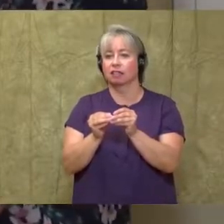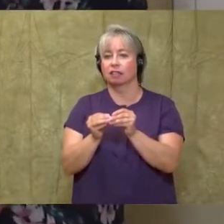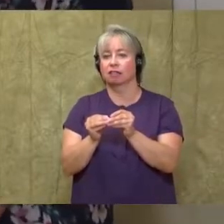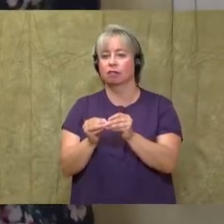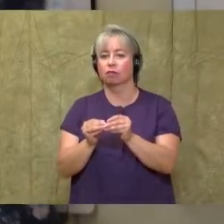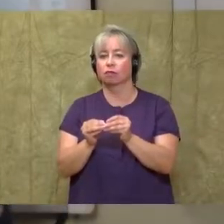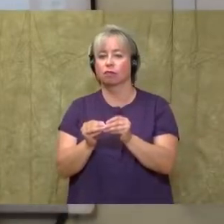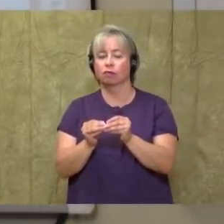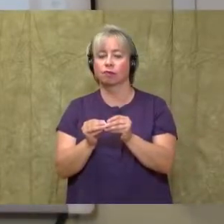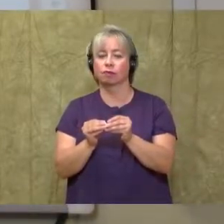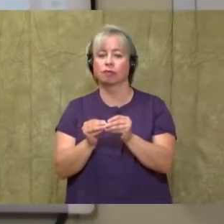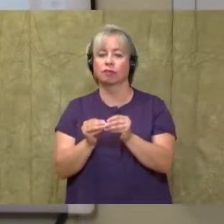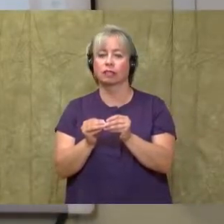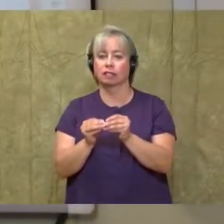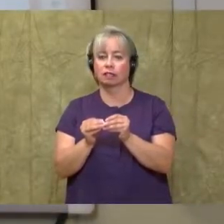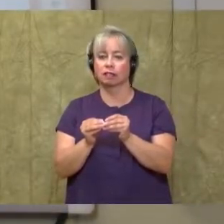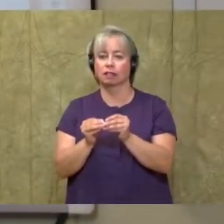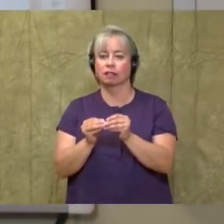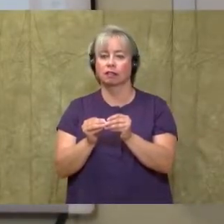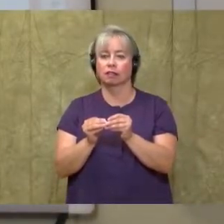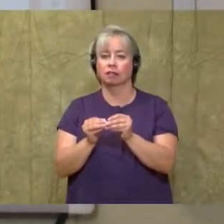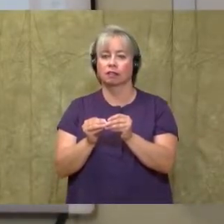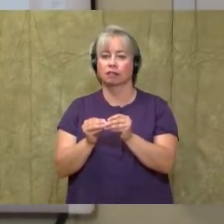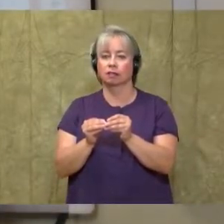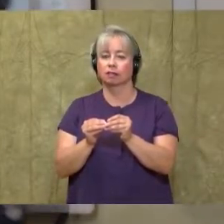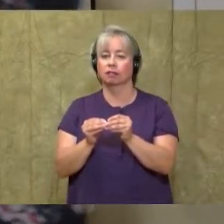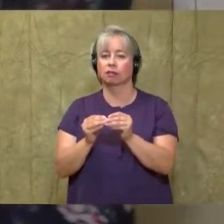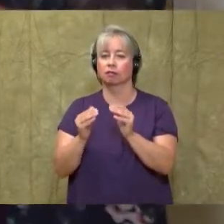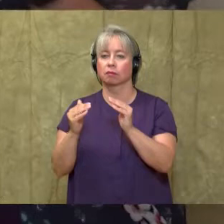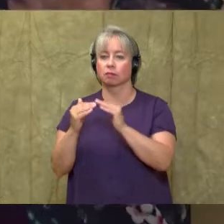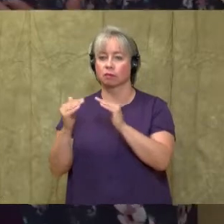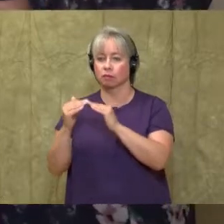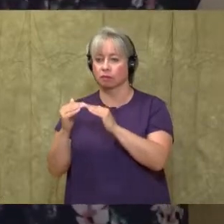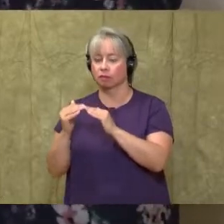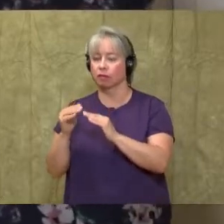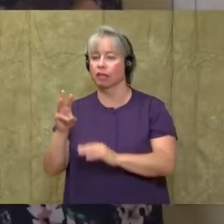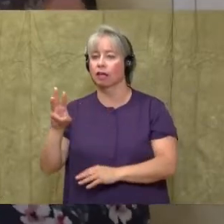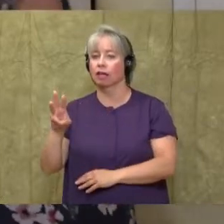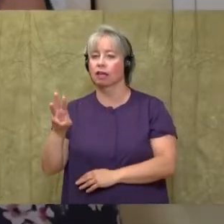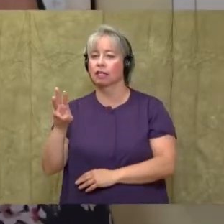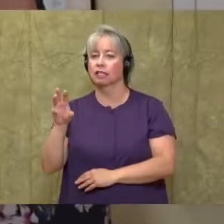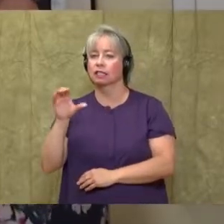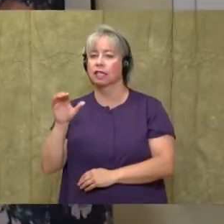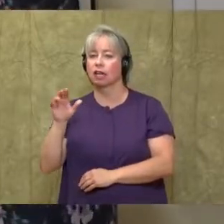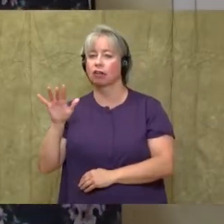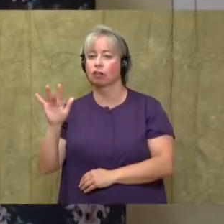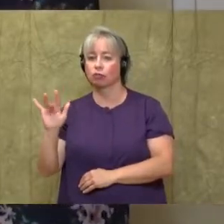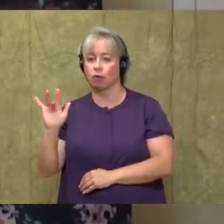576 plus 49. What do we get? 625.